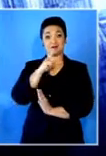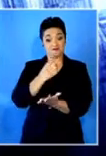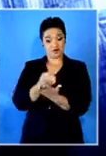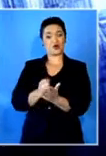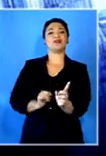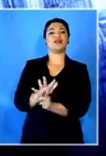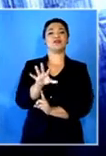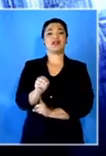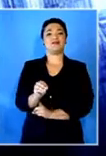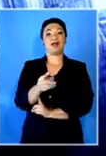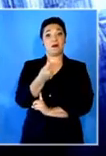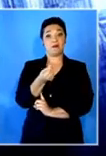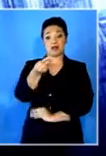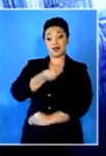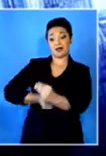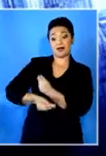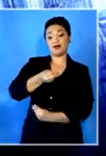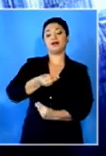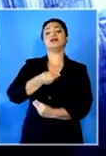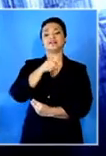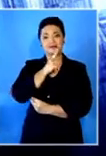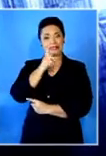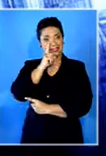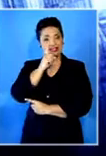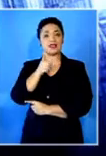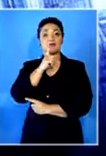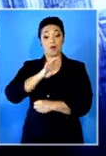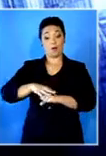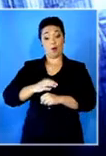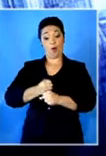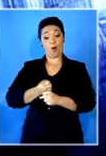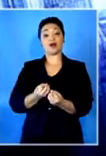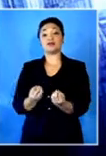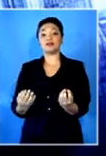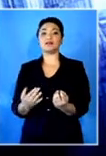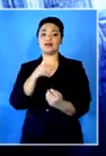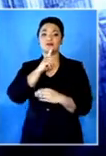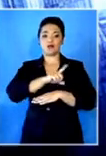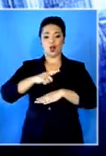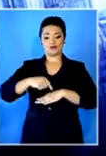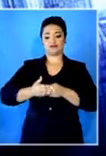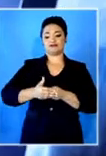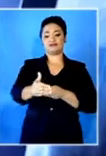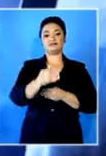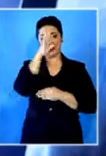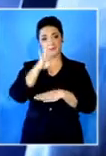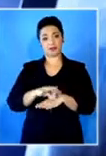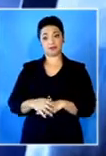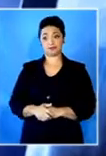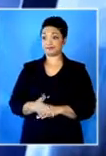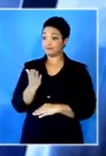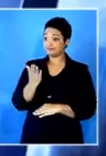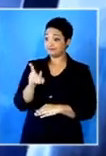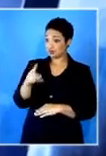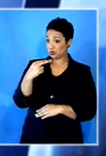is what, the money circulation is really what gives us the ability to create or not create work on a long-term basis. Are you disappointed that